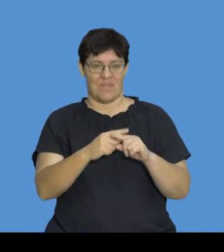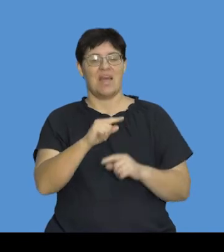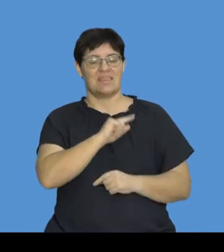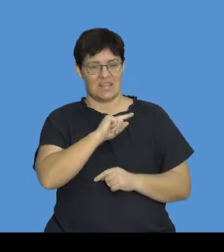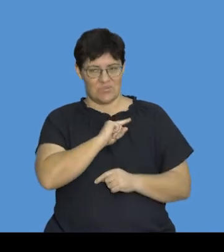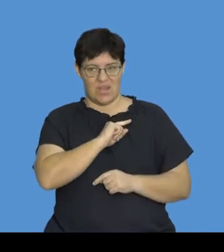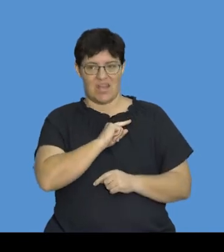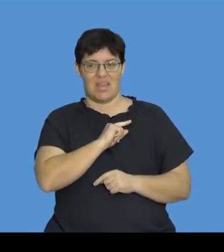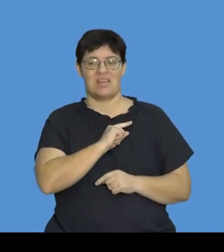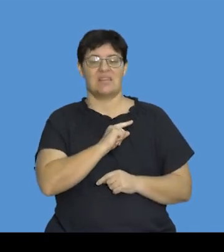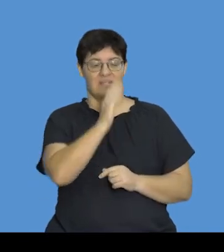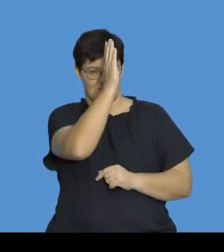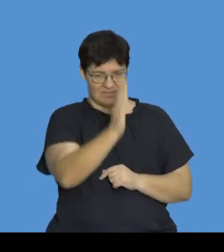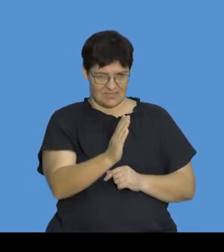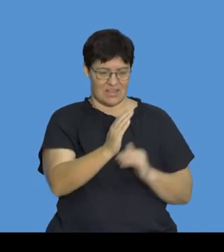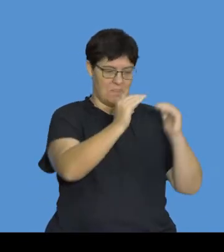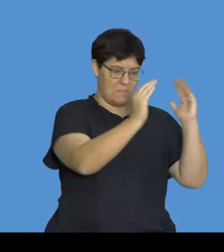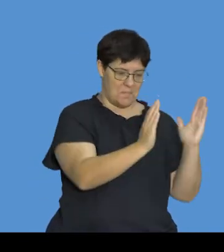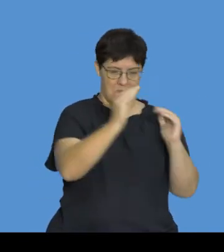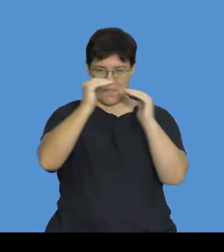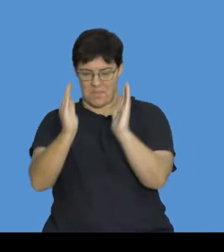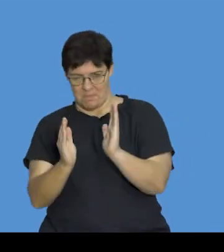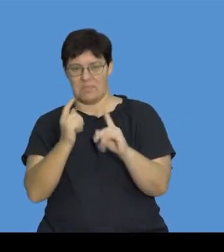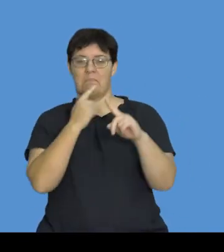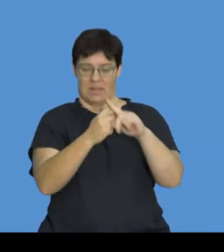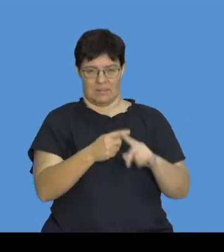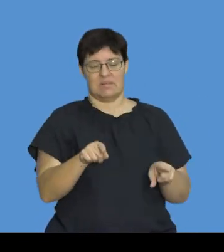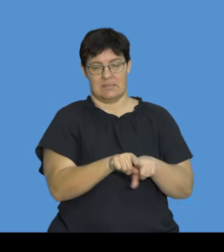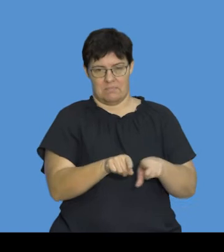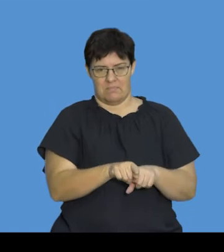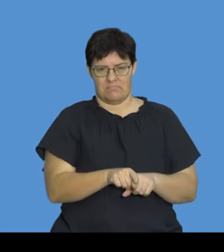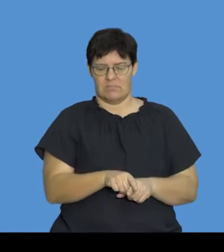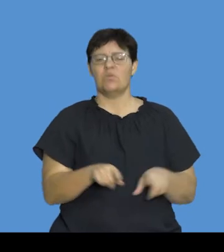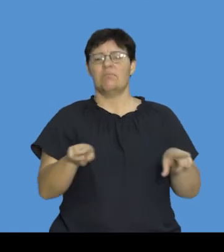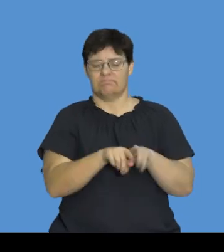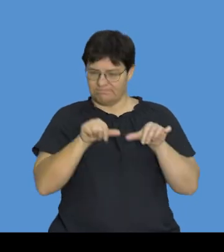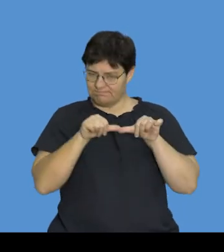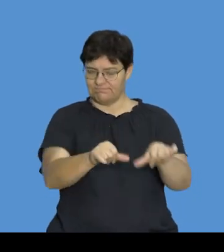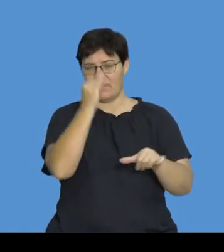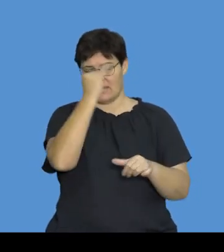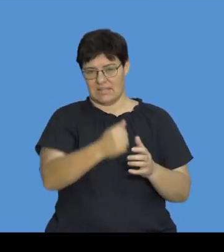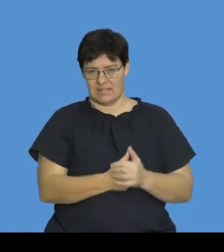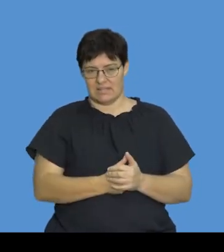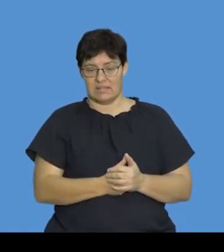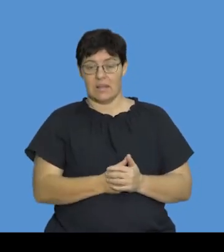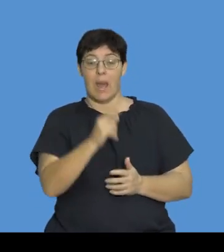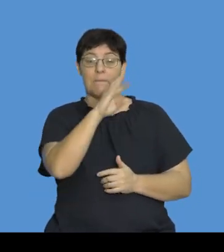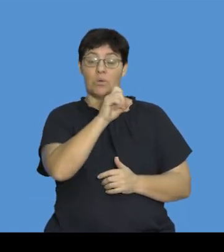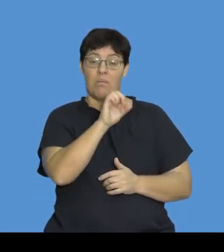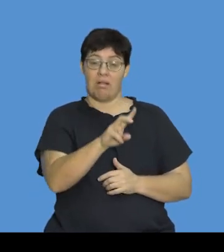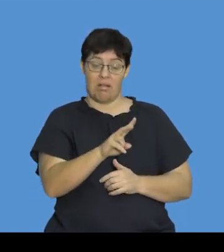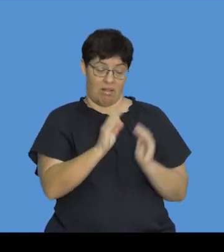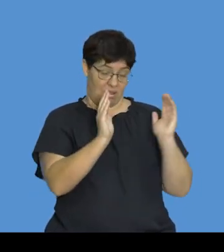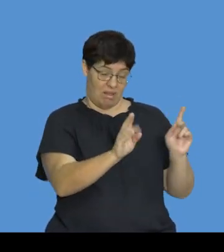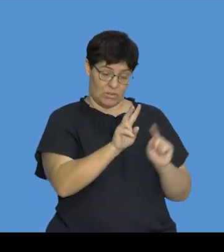is a multiplication between these two binomials. So that's the big idea here, that if I have two binomials that I'm